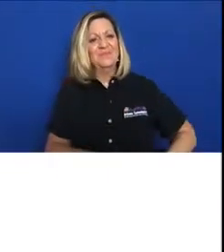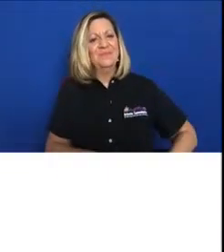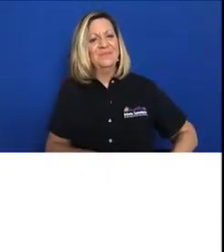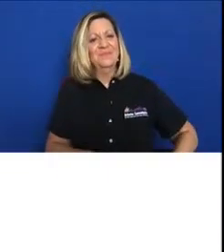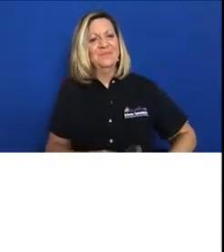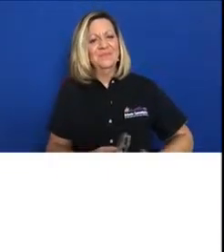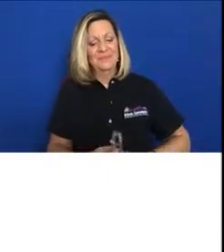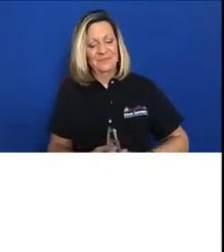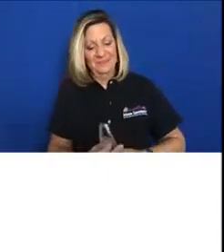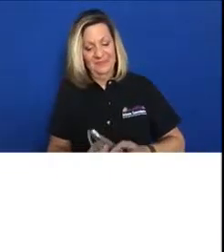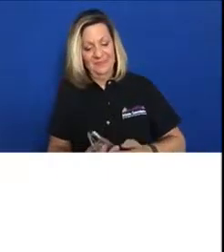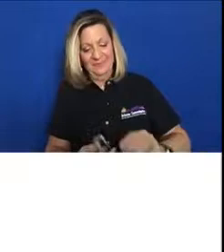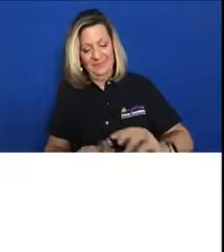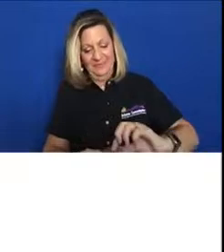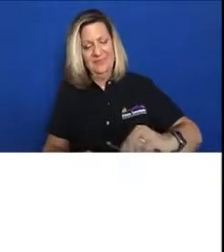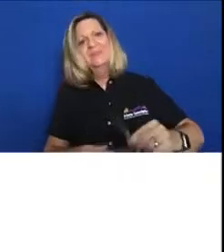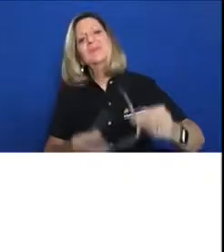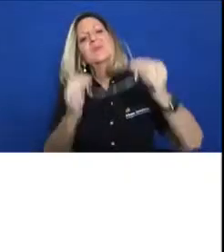to say.